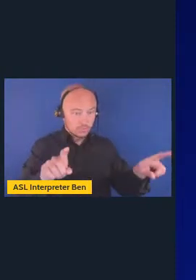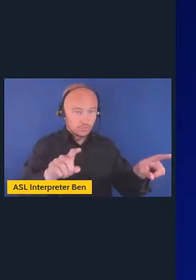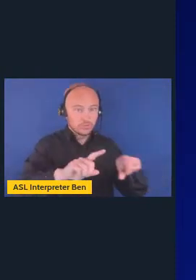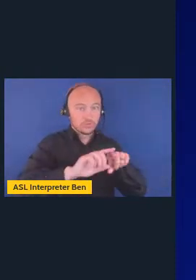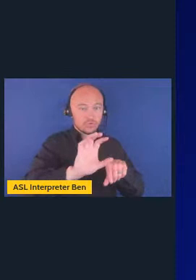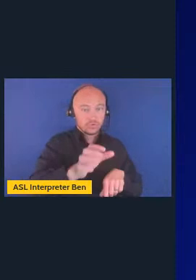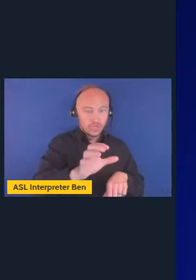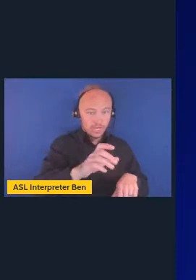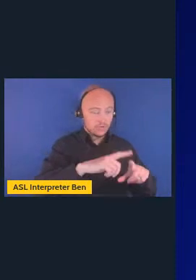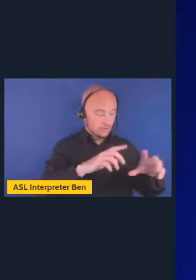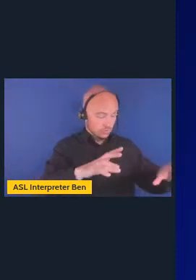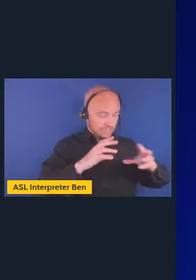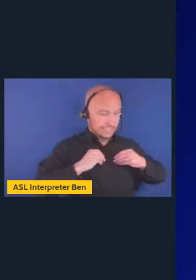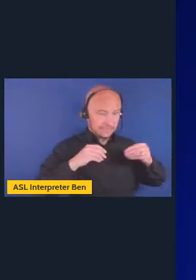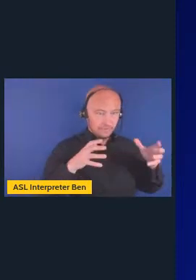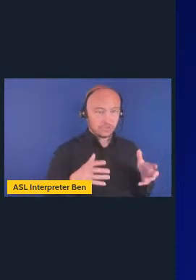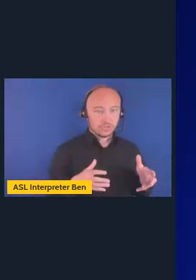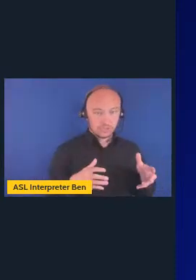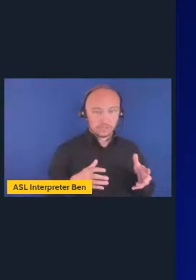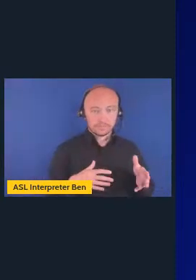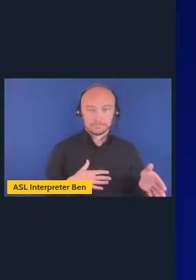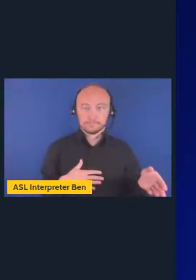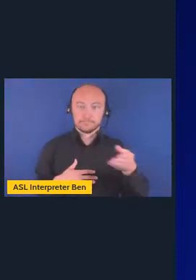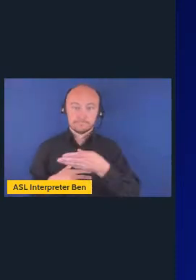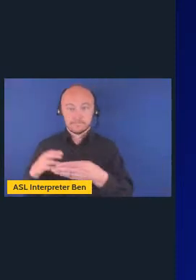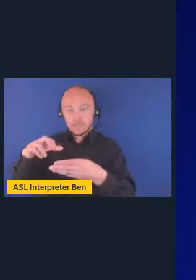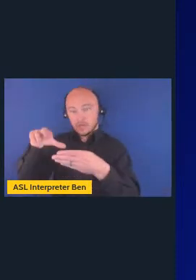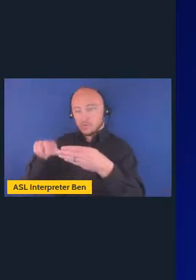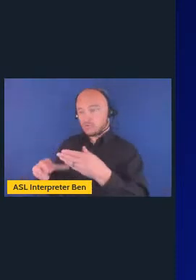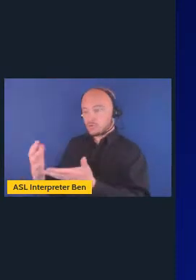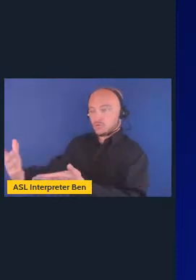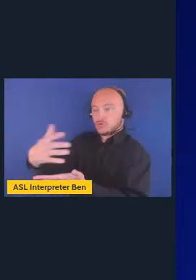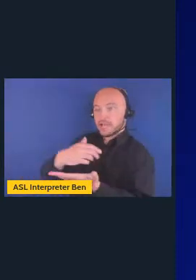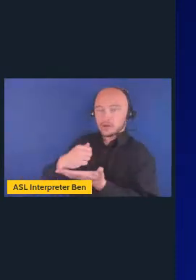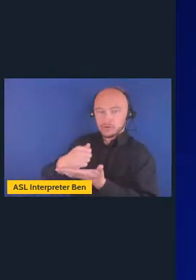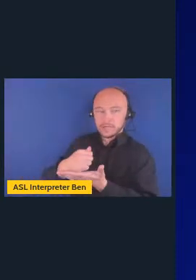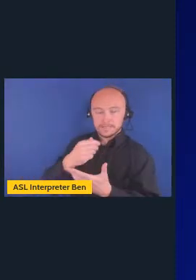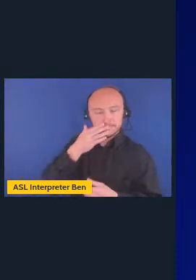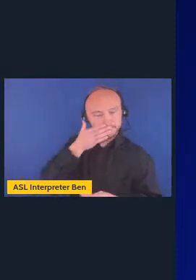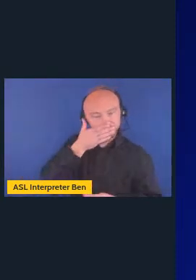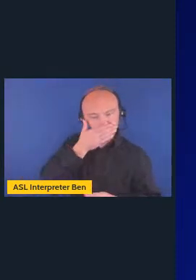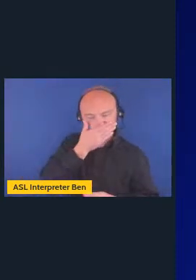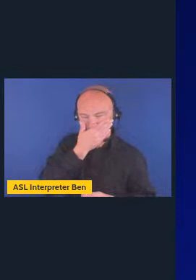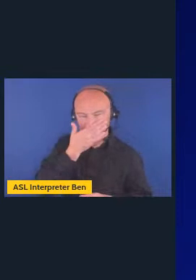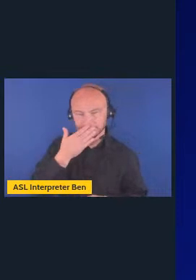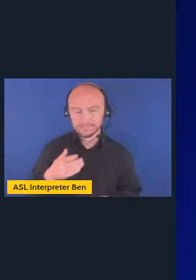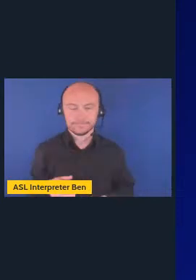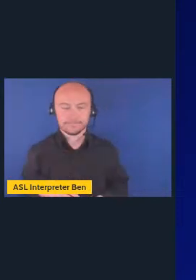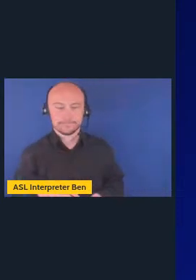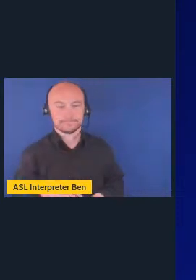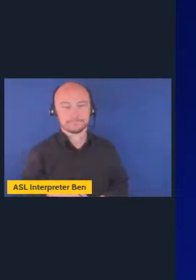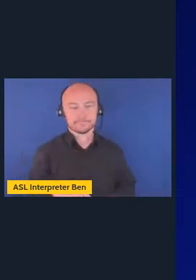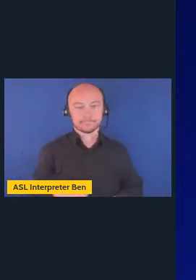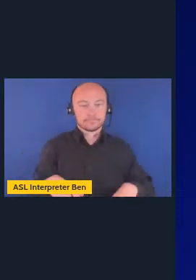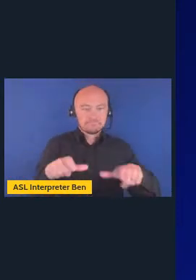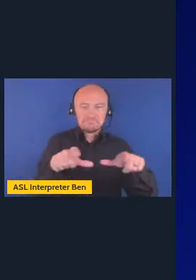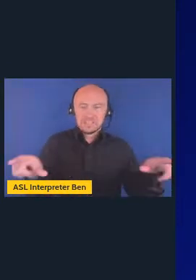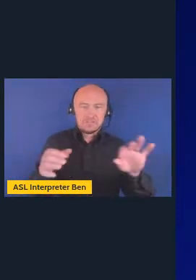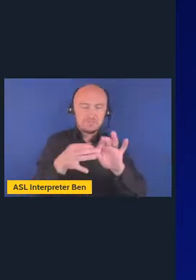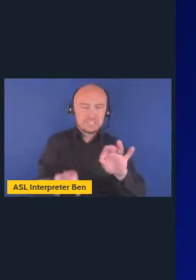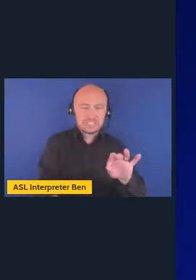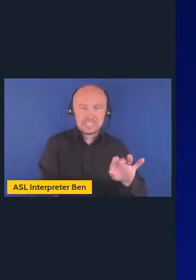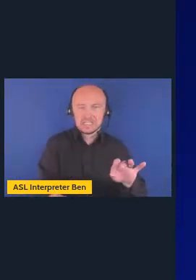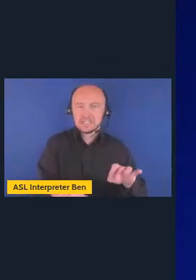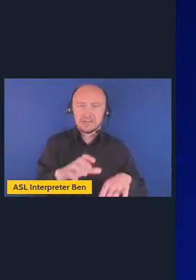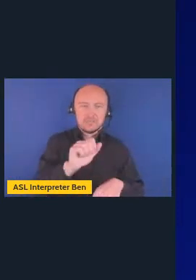to a set of receivers, and then the results are being aggregated back together. The language is simple, it's not lost in acronyms and